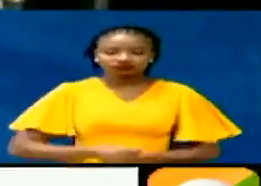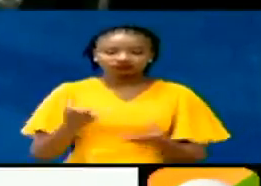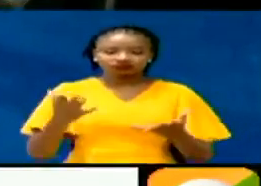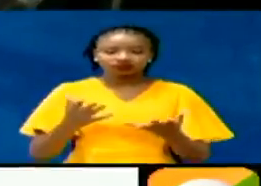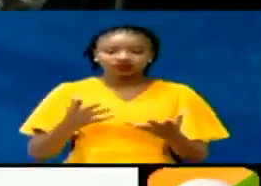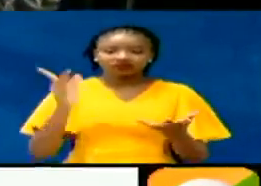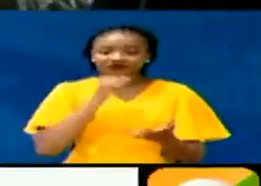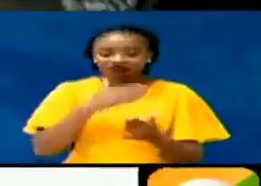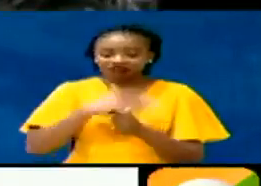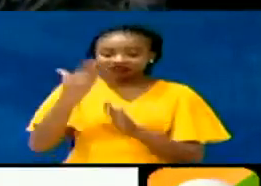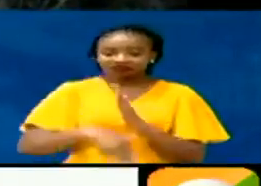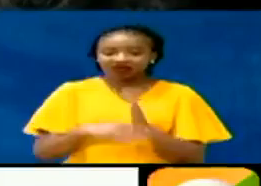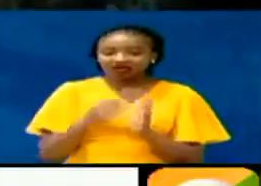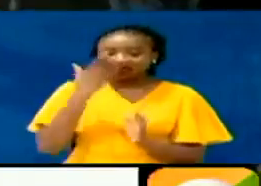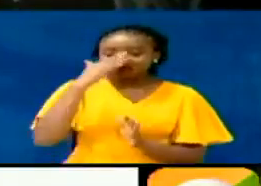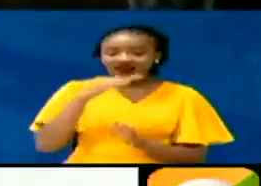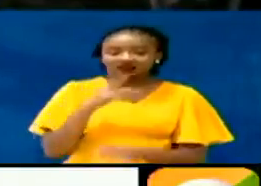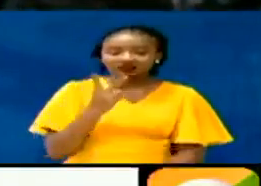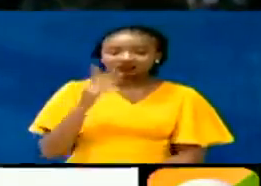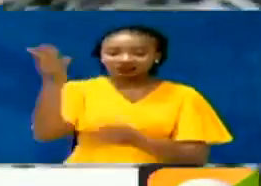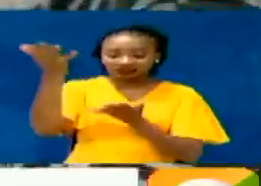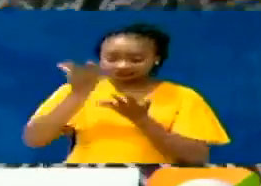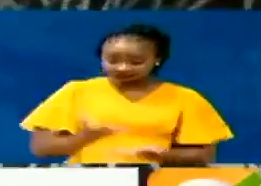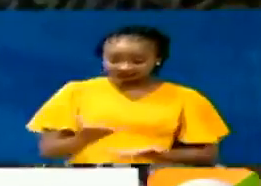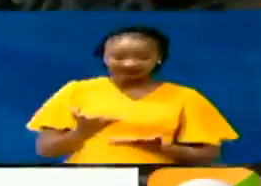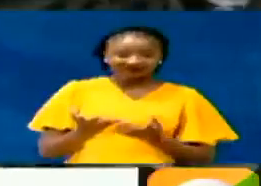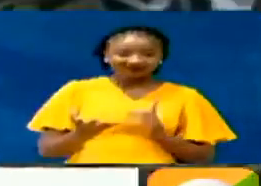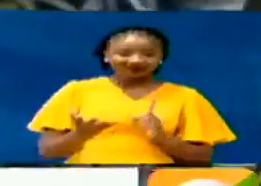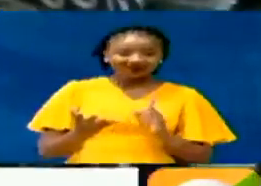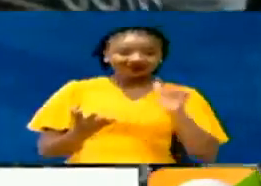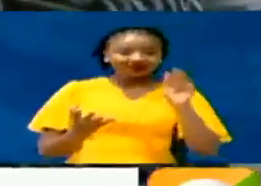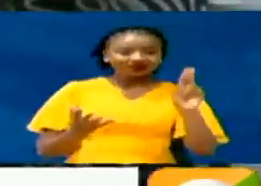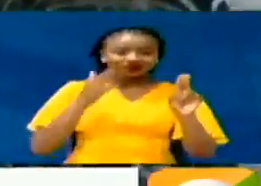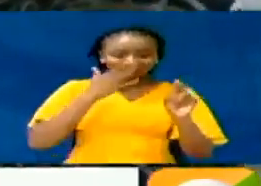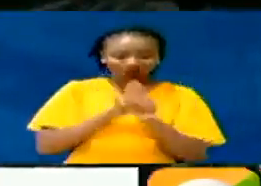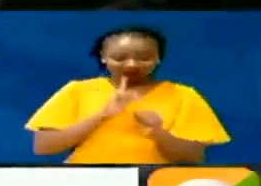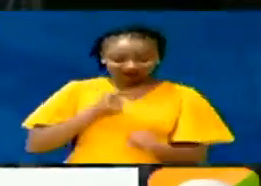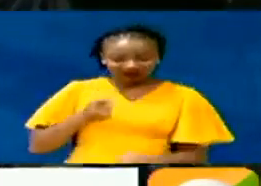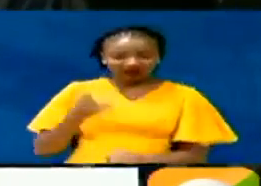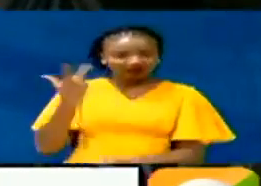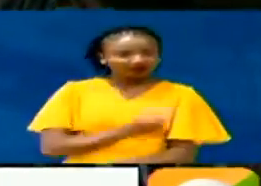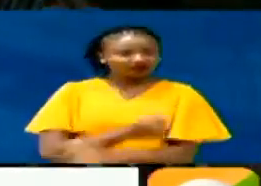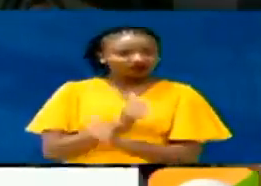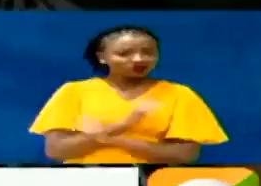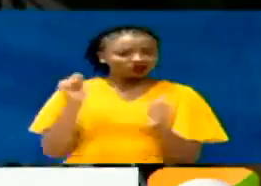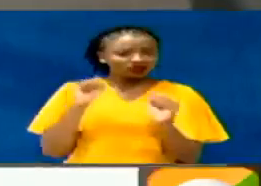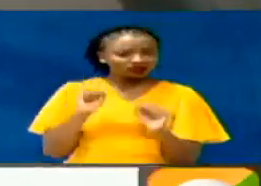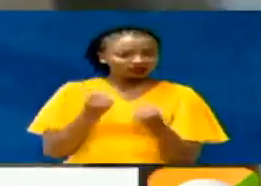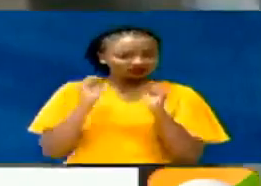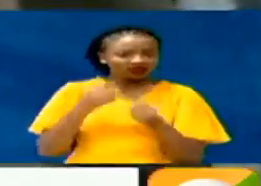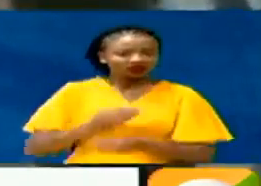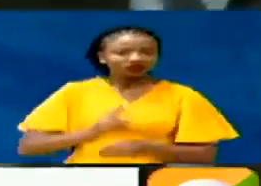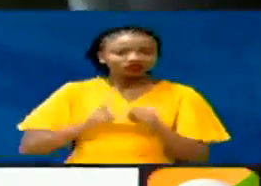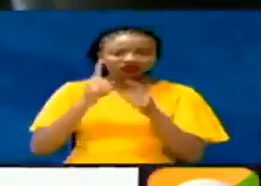that expired 80 days after arriving, despite assurances from the African Union and the World Health Organization that the vaccines were safe